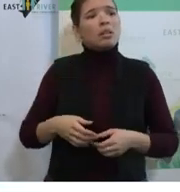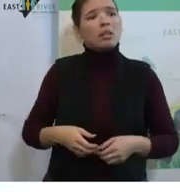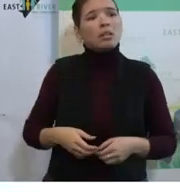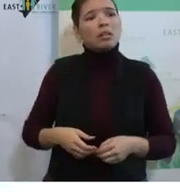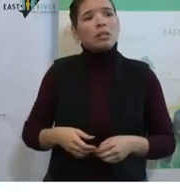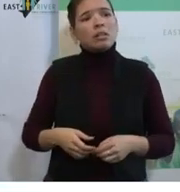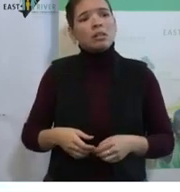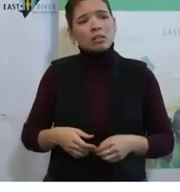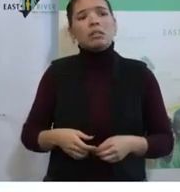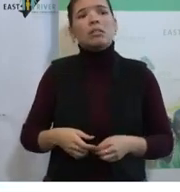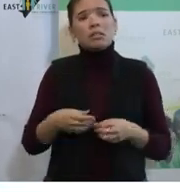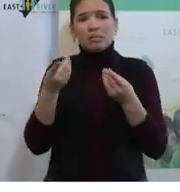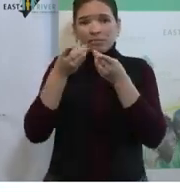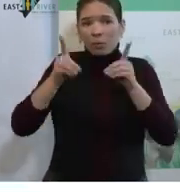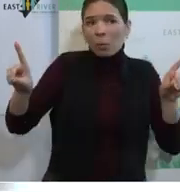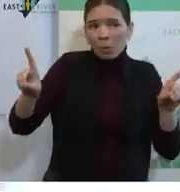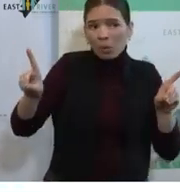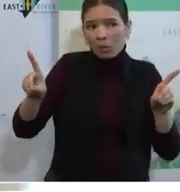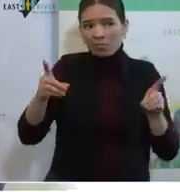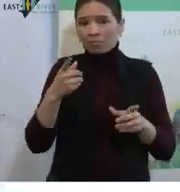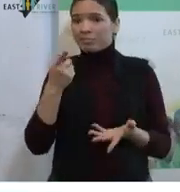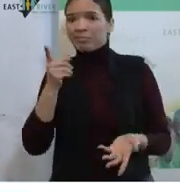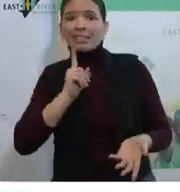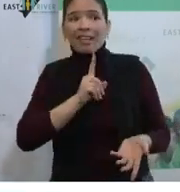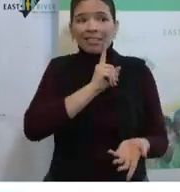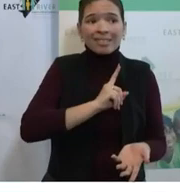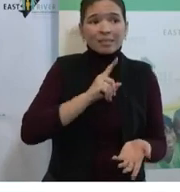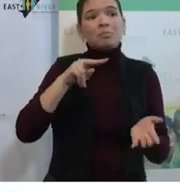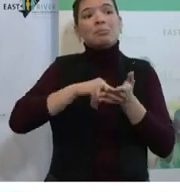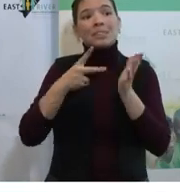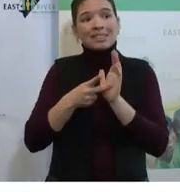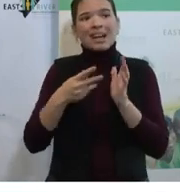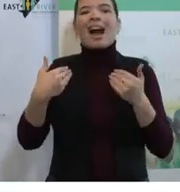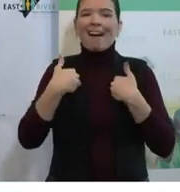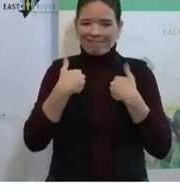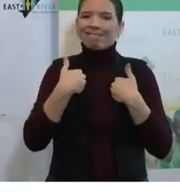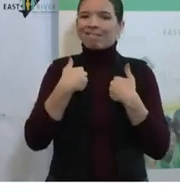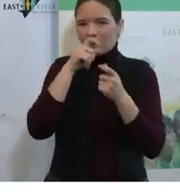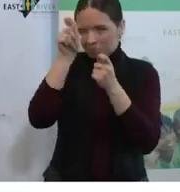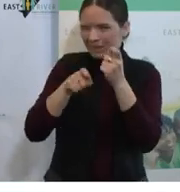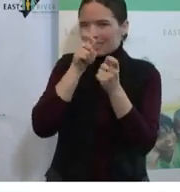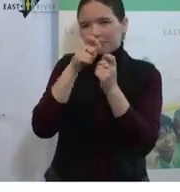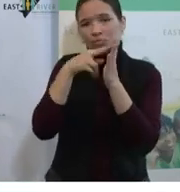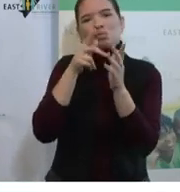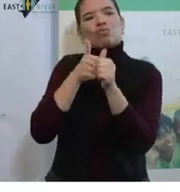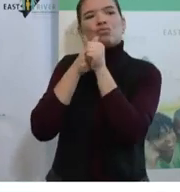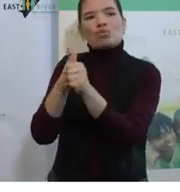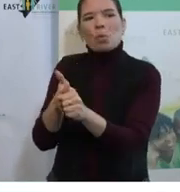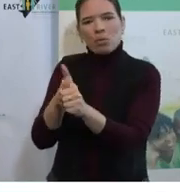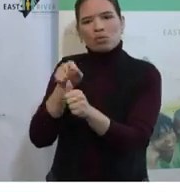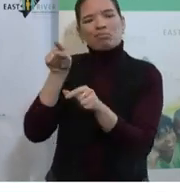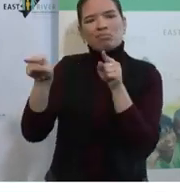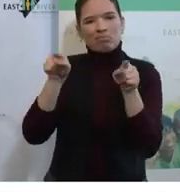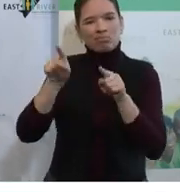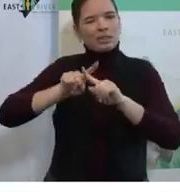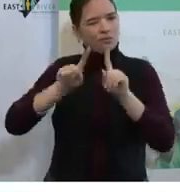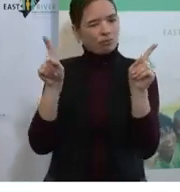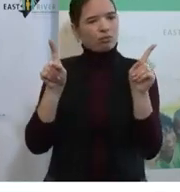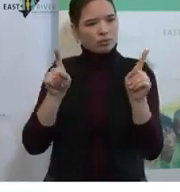have that information available. We'll also, through the support of our mayor, be providing through our partnership with the